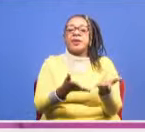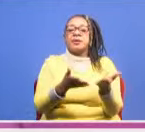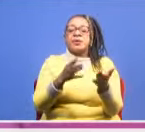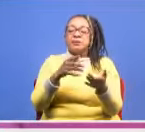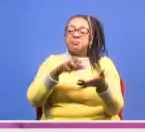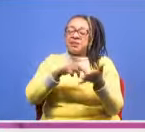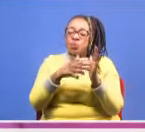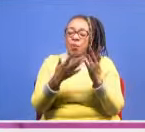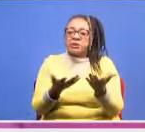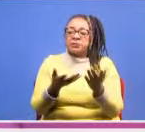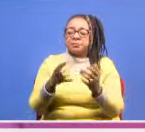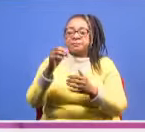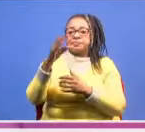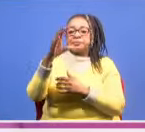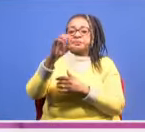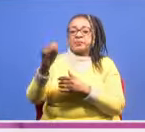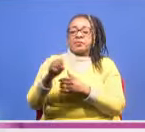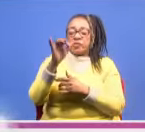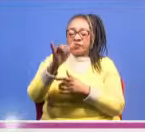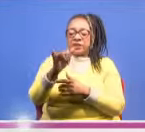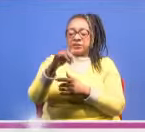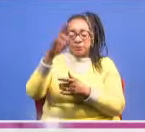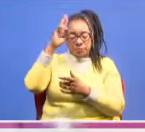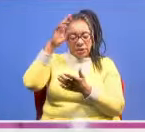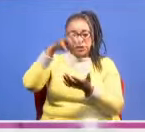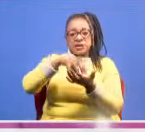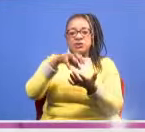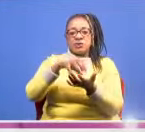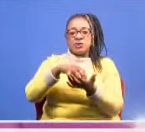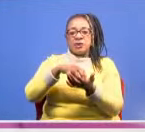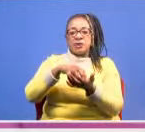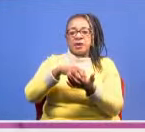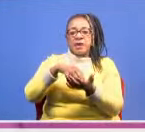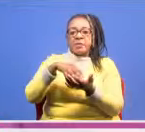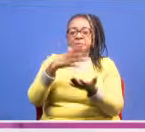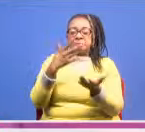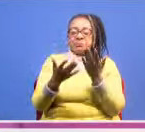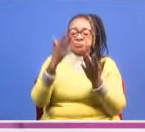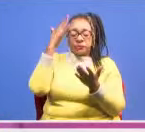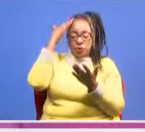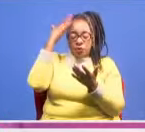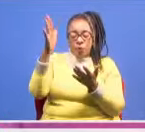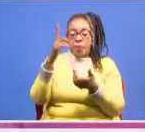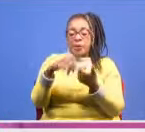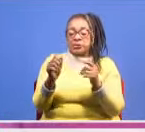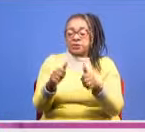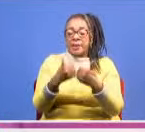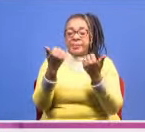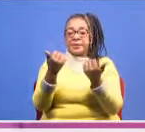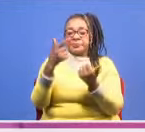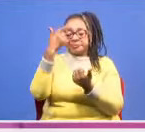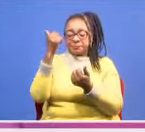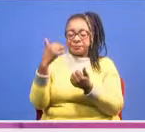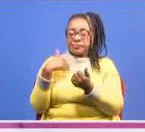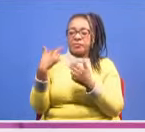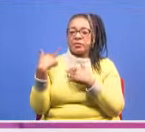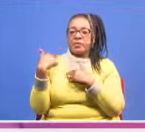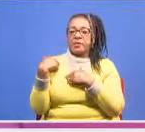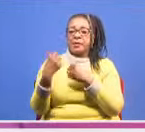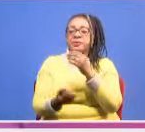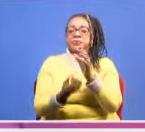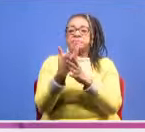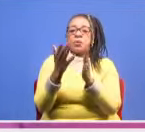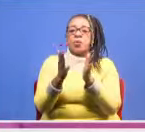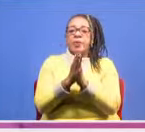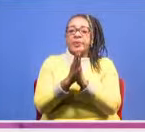the OCS of that particular area didn't know what is happening with this area, because every OCS has a responsibility to come up with a